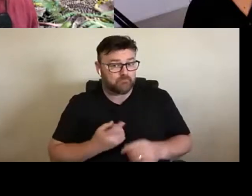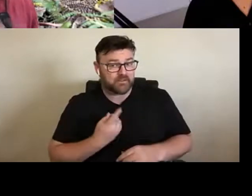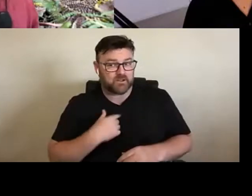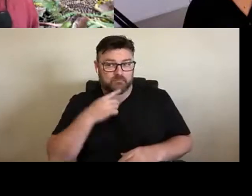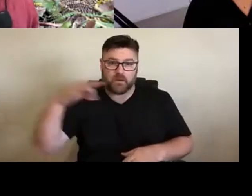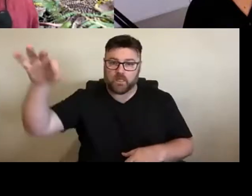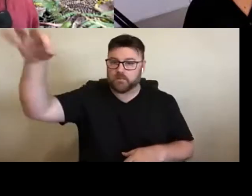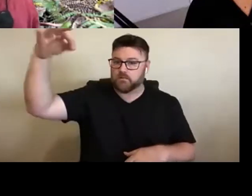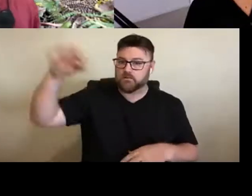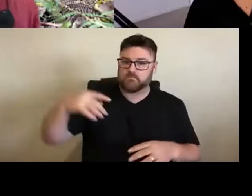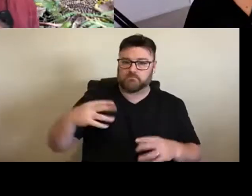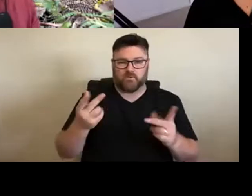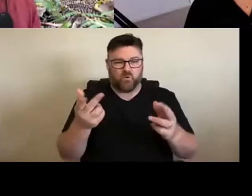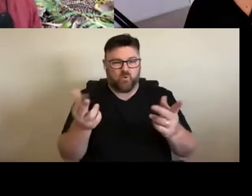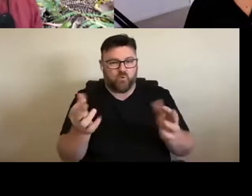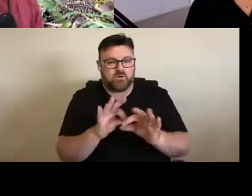can't deny. Yeah.